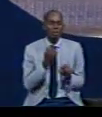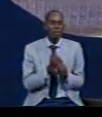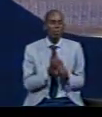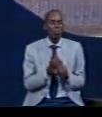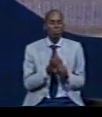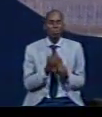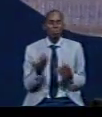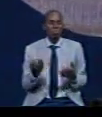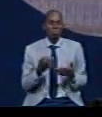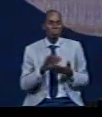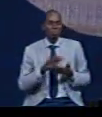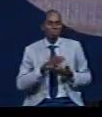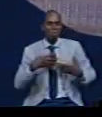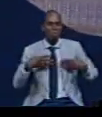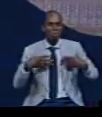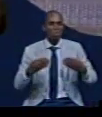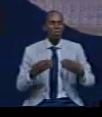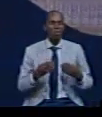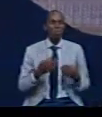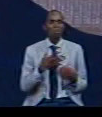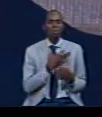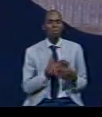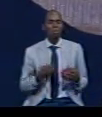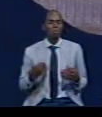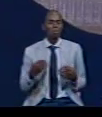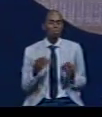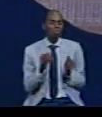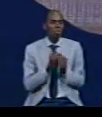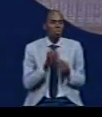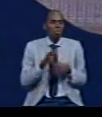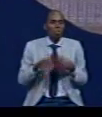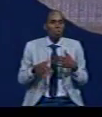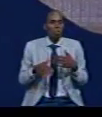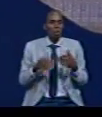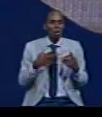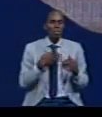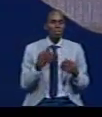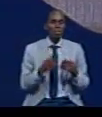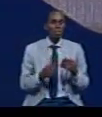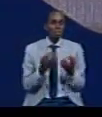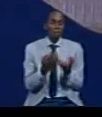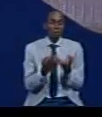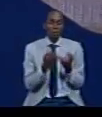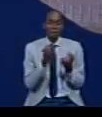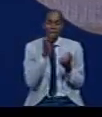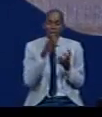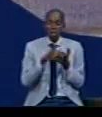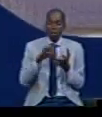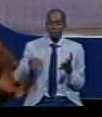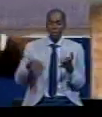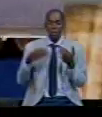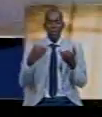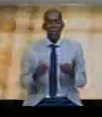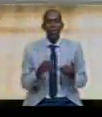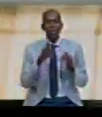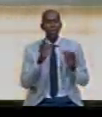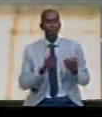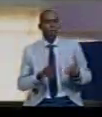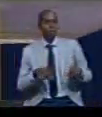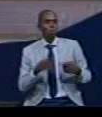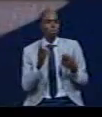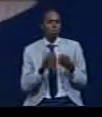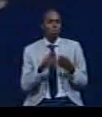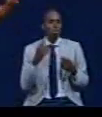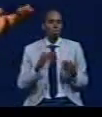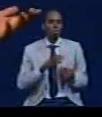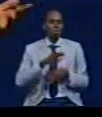every spot and every appearance of the leprosy is gone, now he can come into the commonwealth